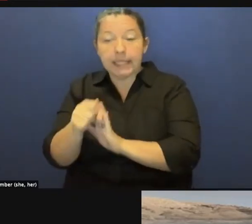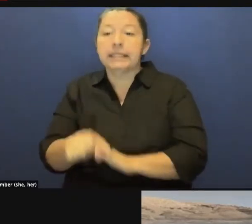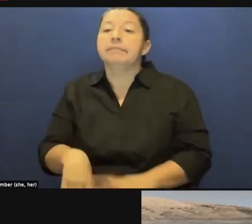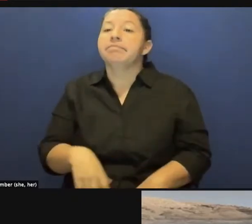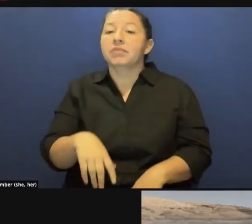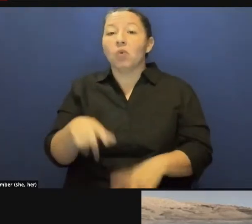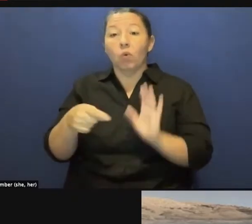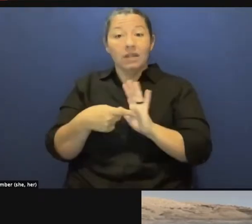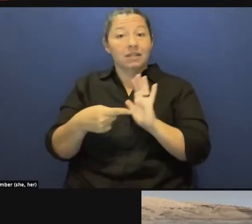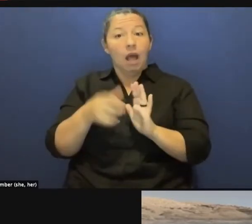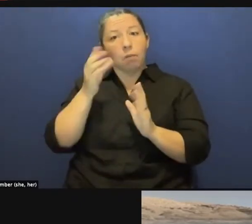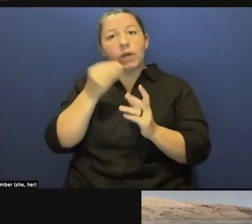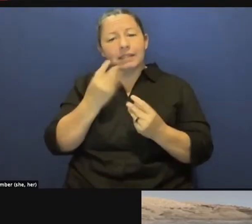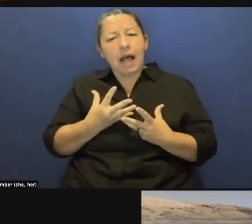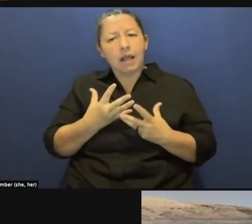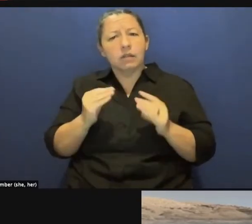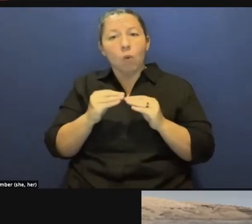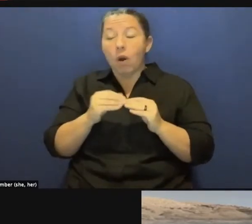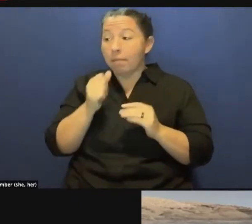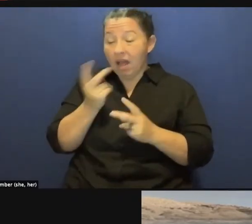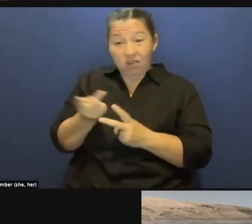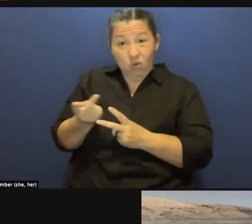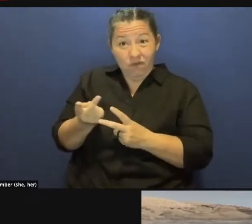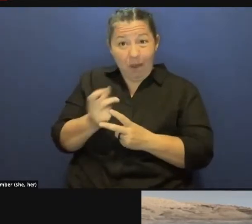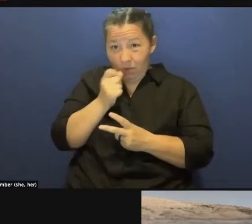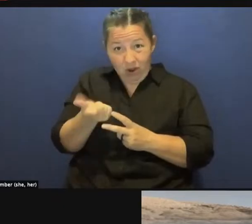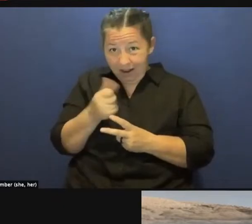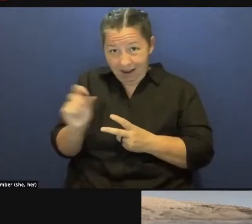anywhere near what our moon does for us.